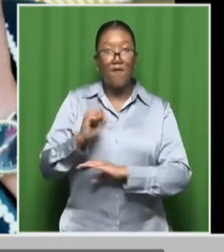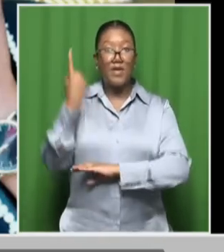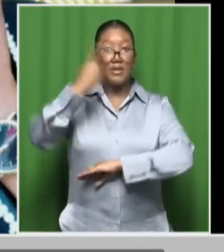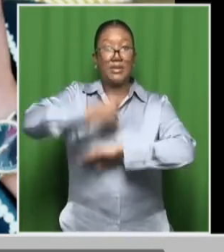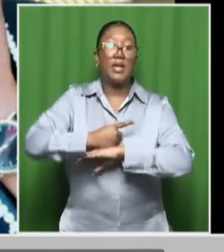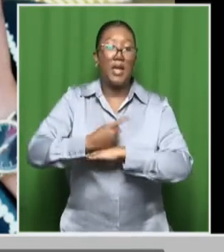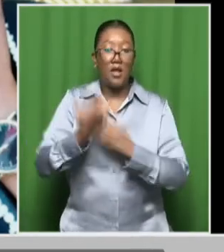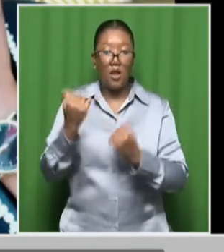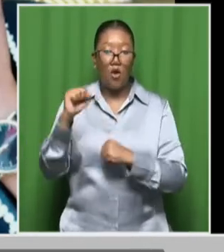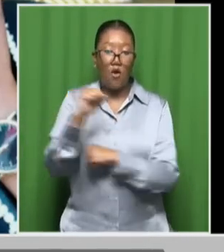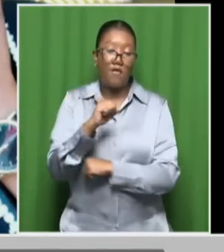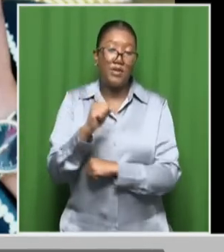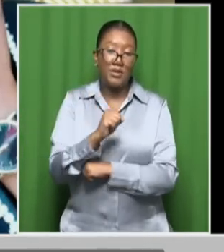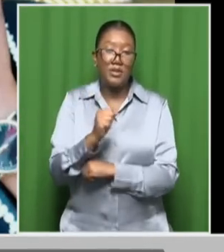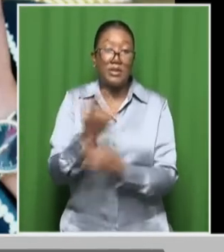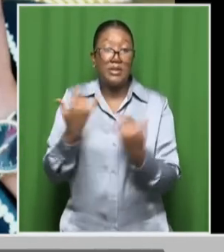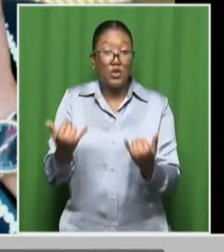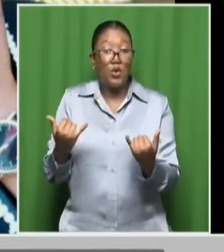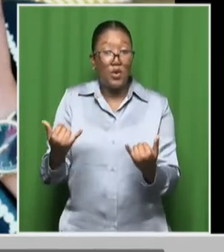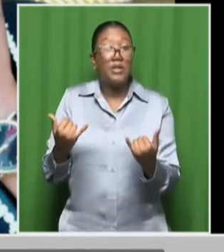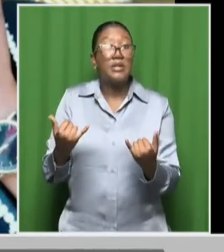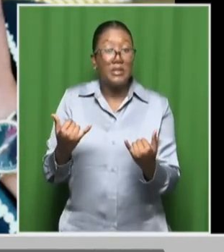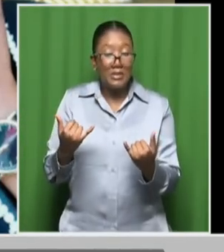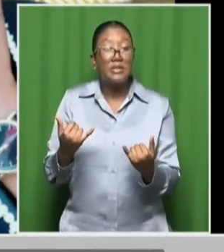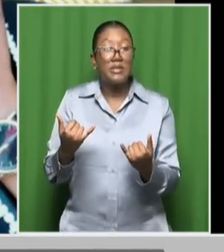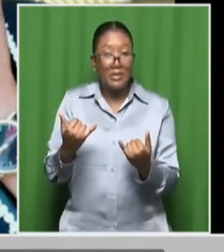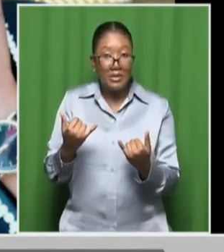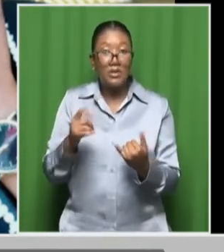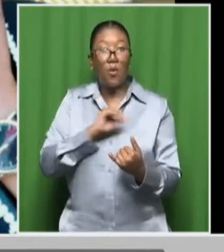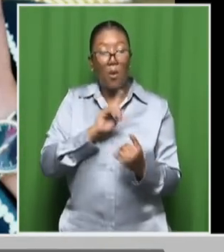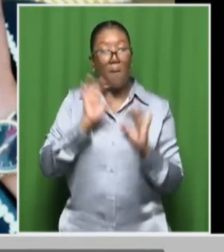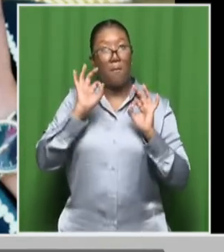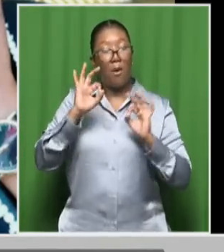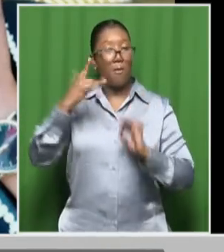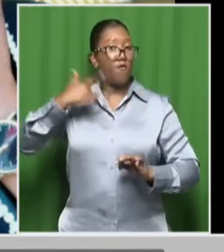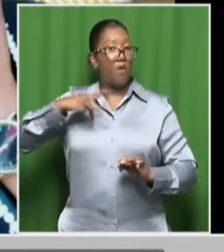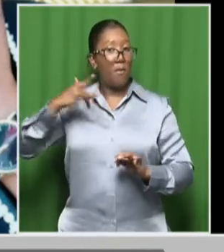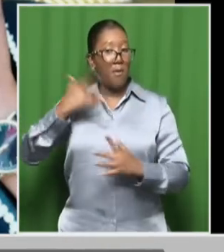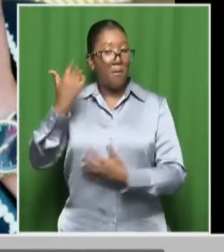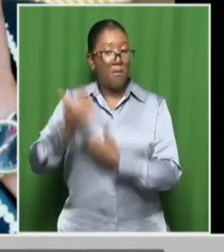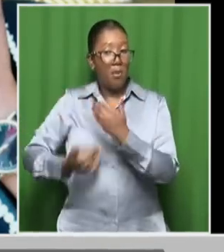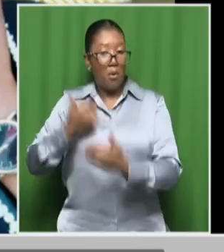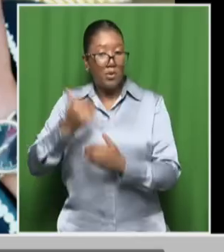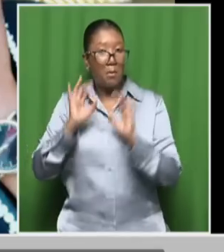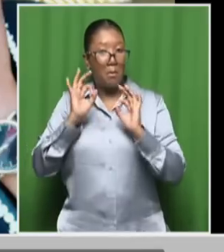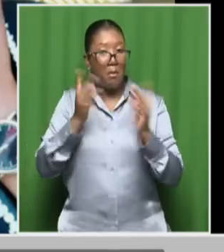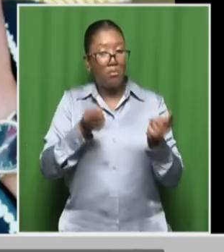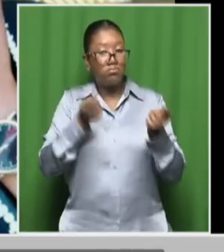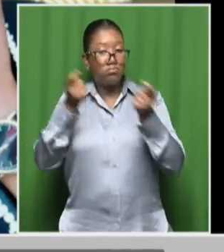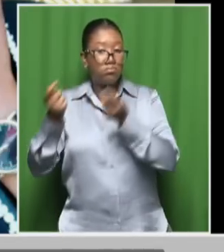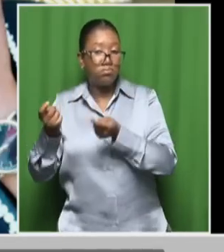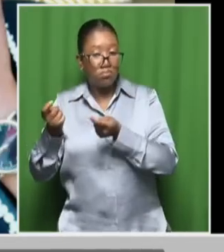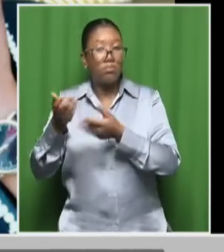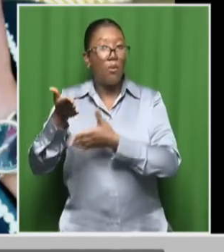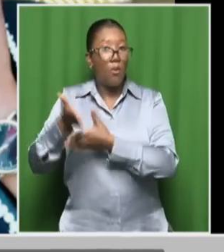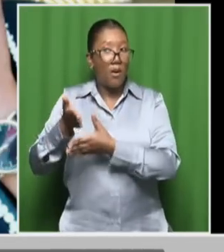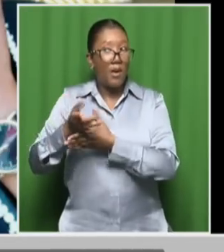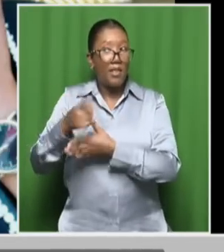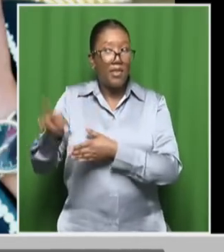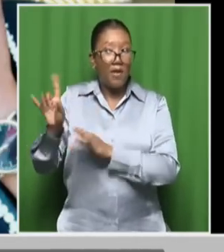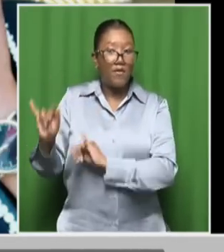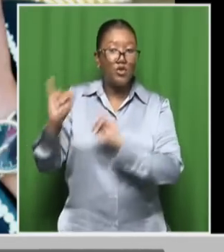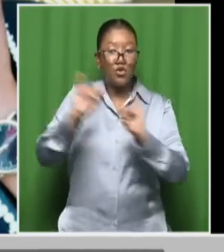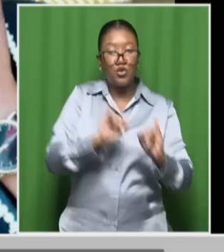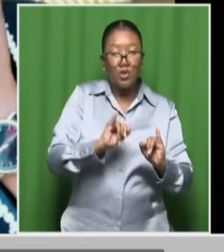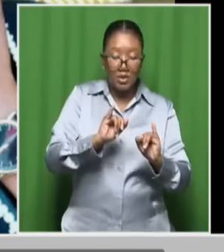office today. And therefore today it's just the formalities of handing over the office, introducing him